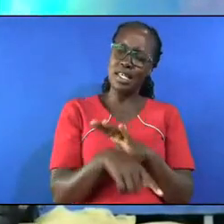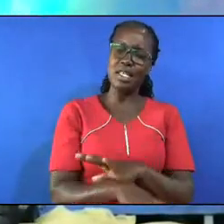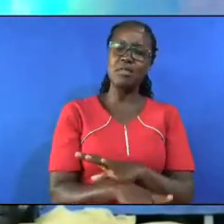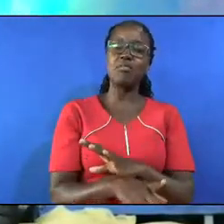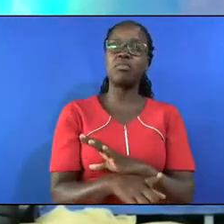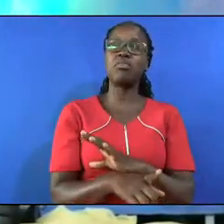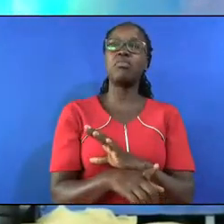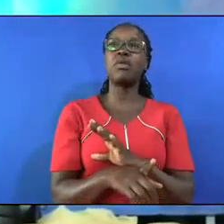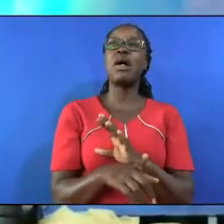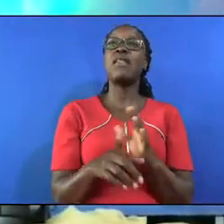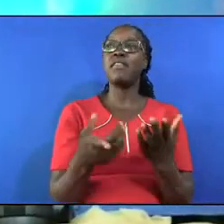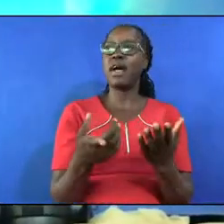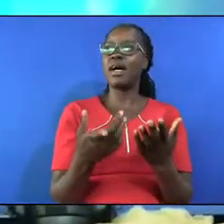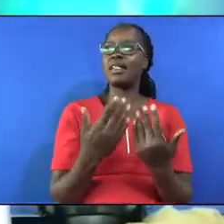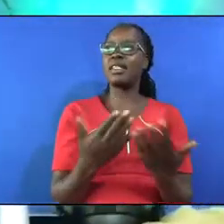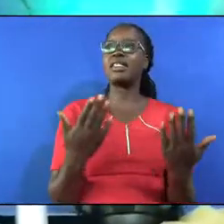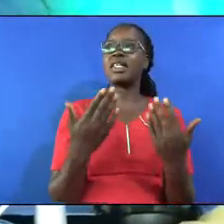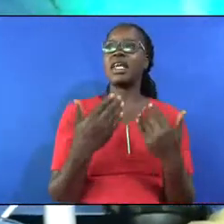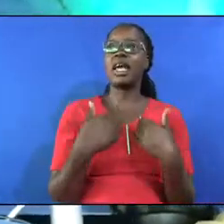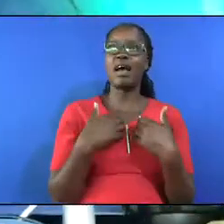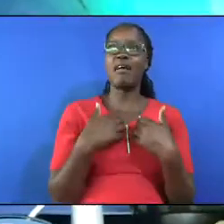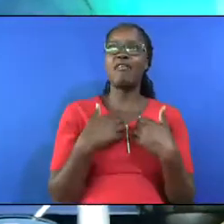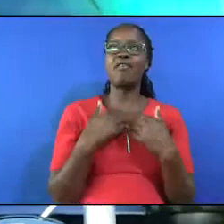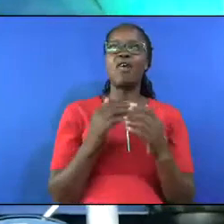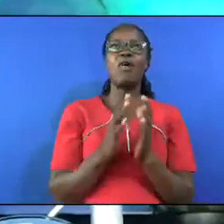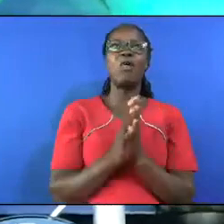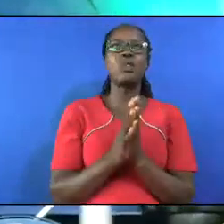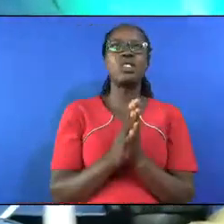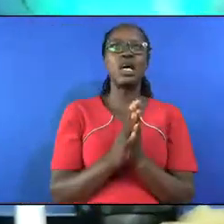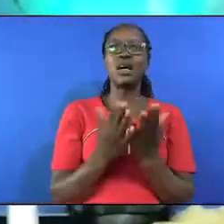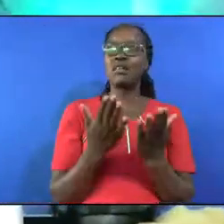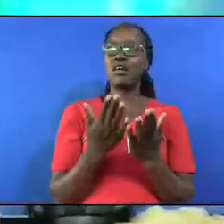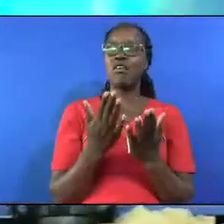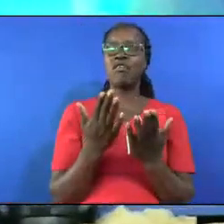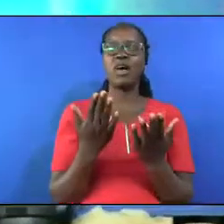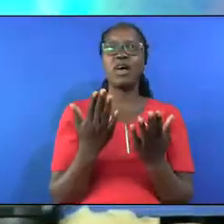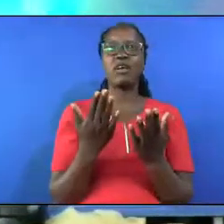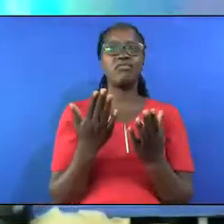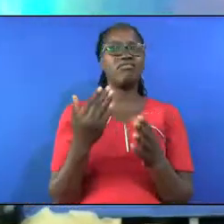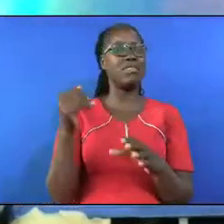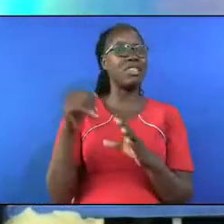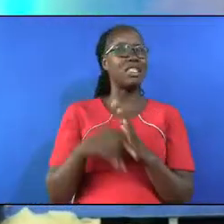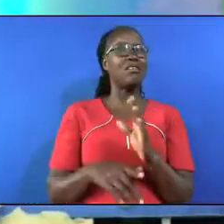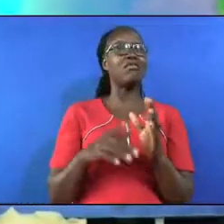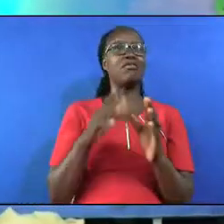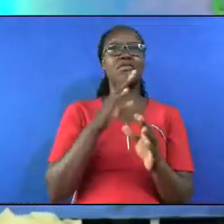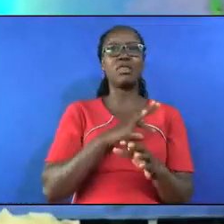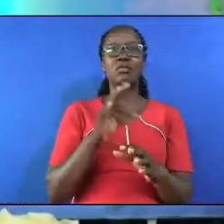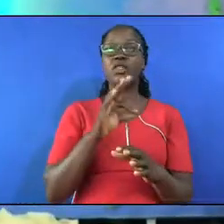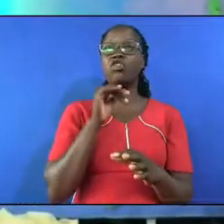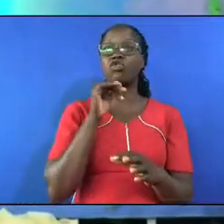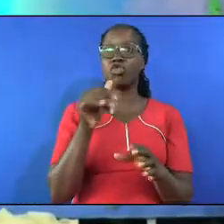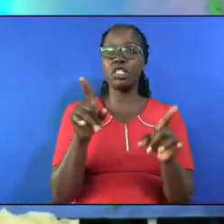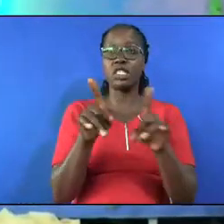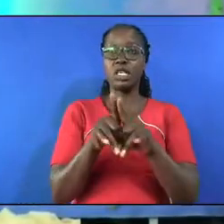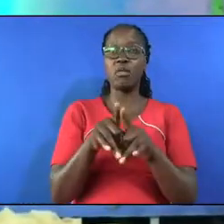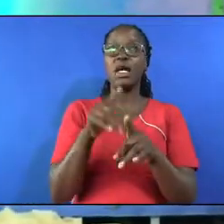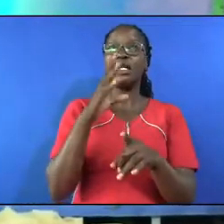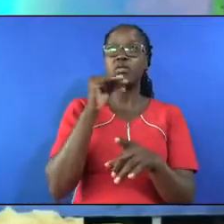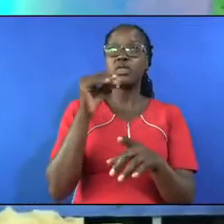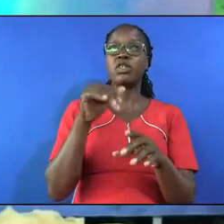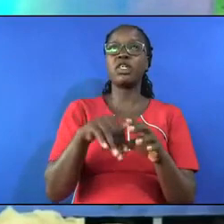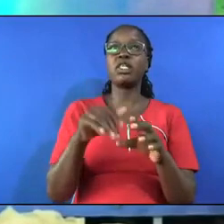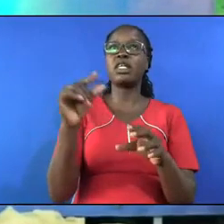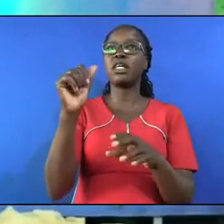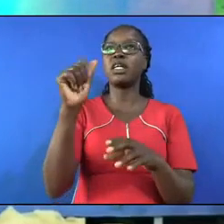the fruit that they were having was the fruit of a different spirit other than the one spoken of in Galatians